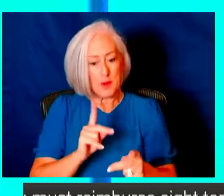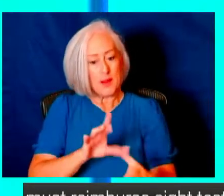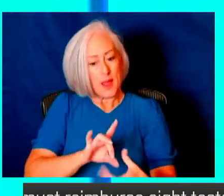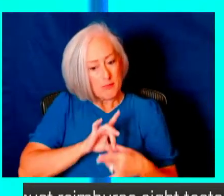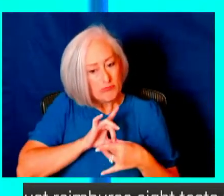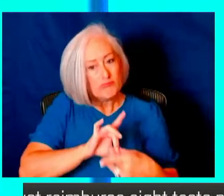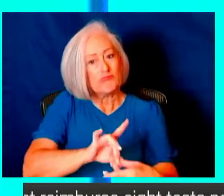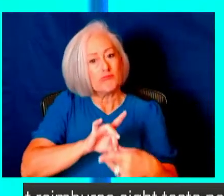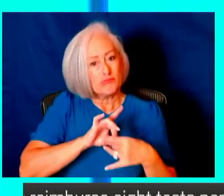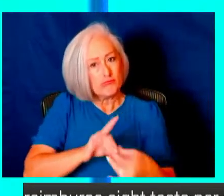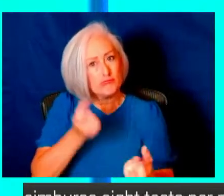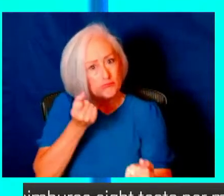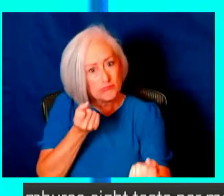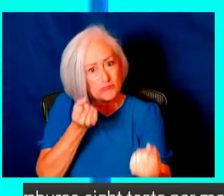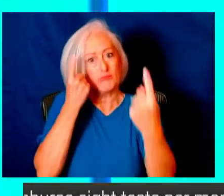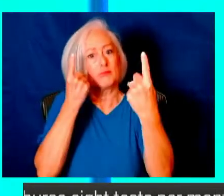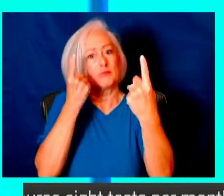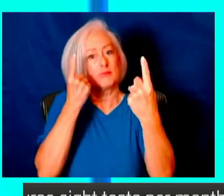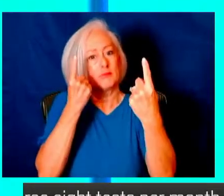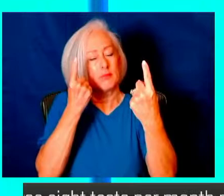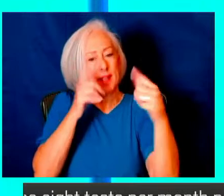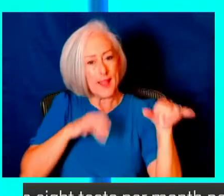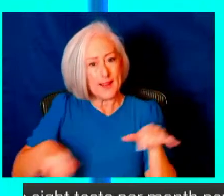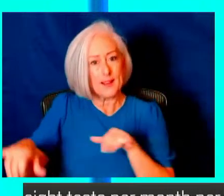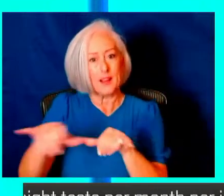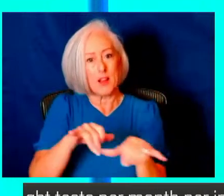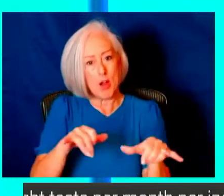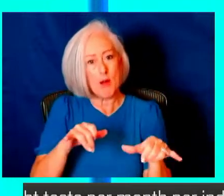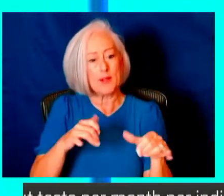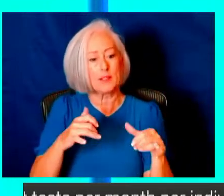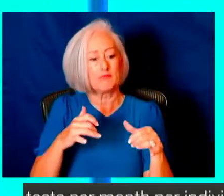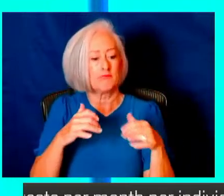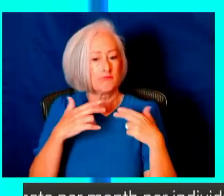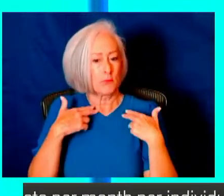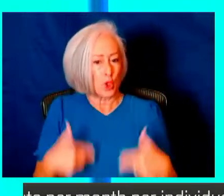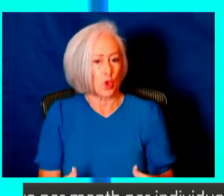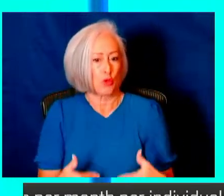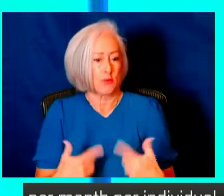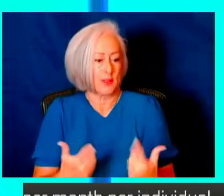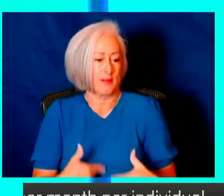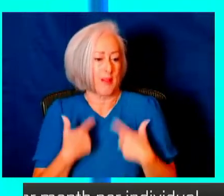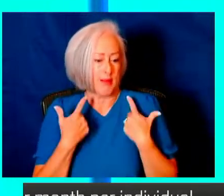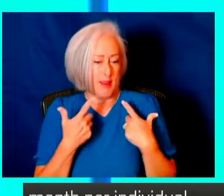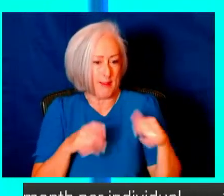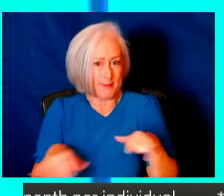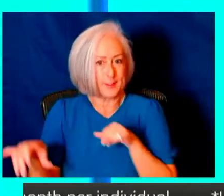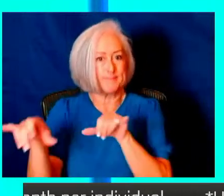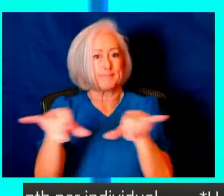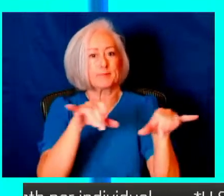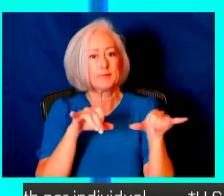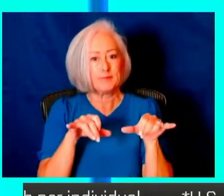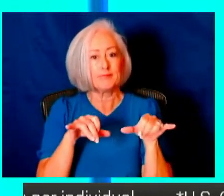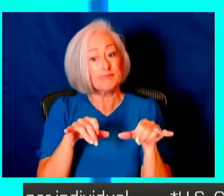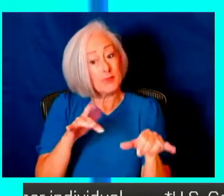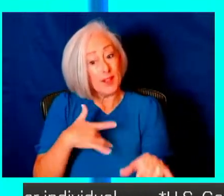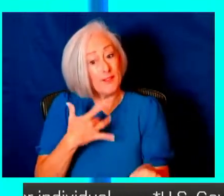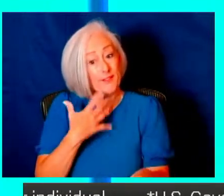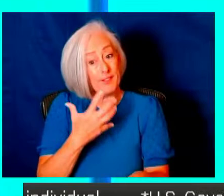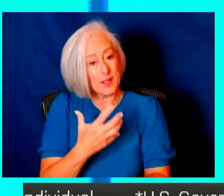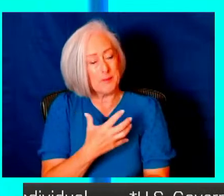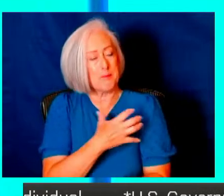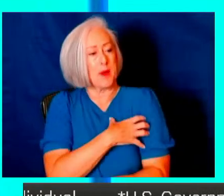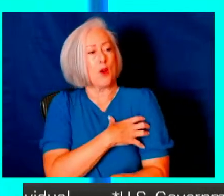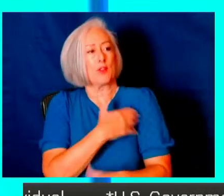of common humanity that I think are really powerful. And this is the way that we make